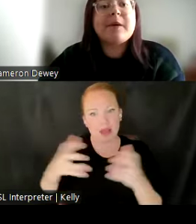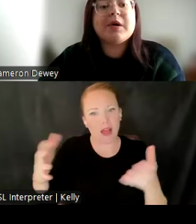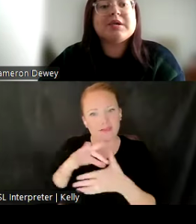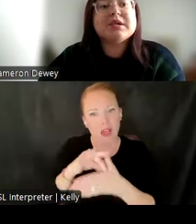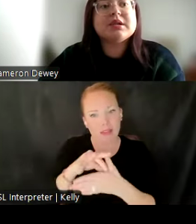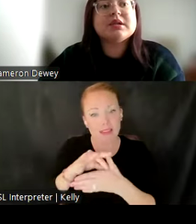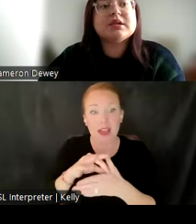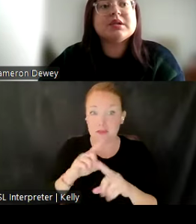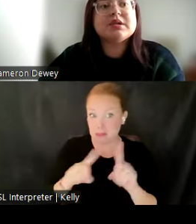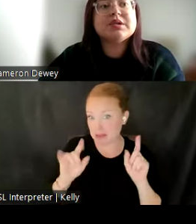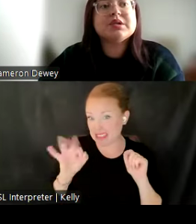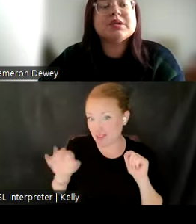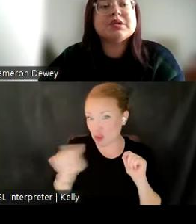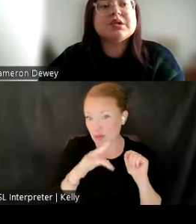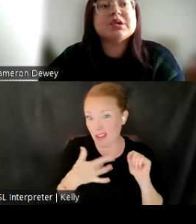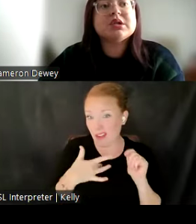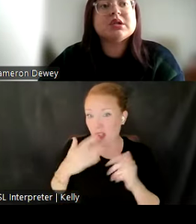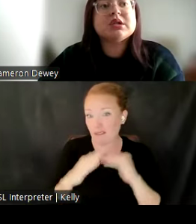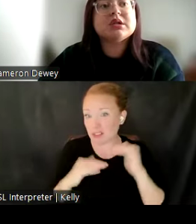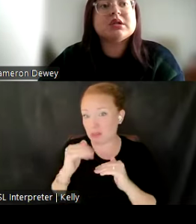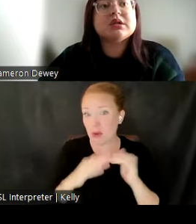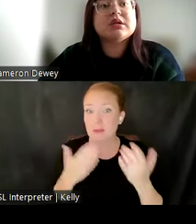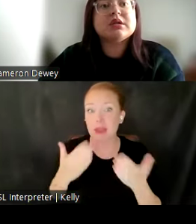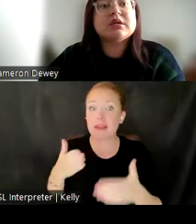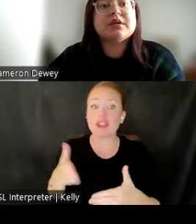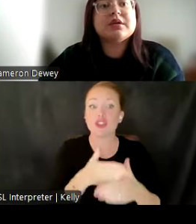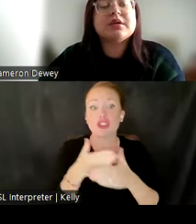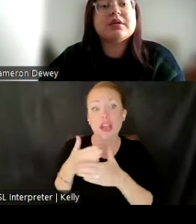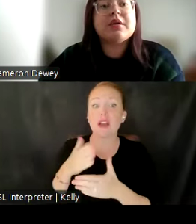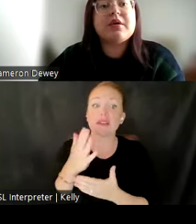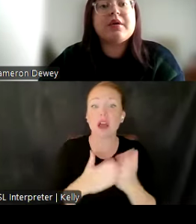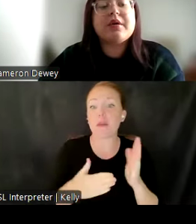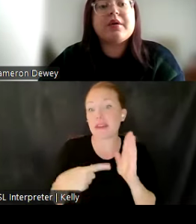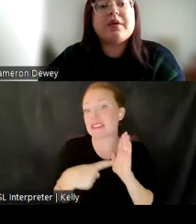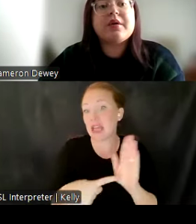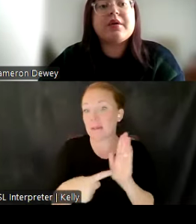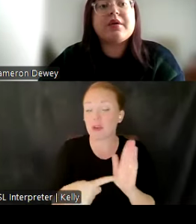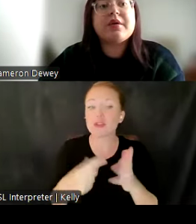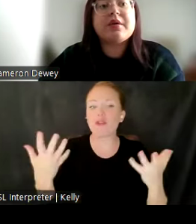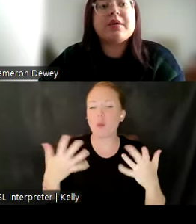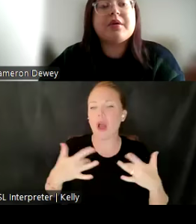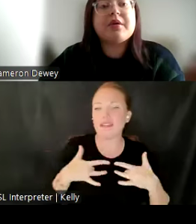comfortable, could you guys please maybe share some examples of events that can lead to trauma?